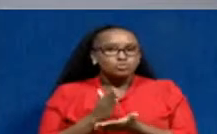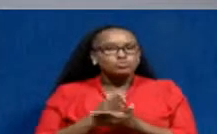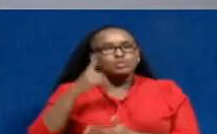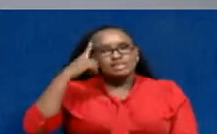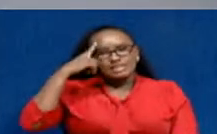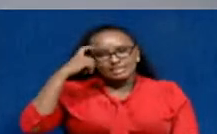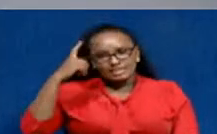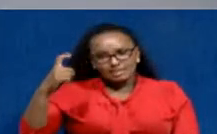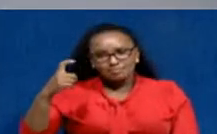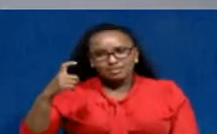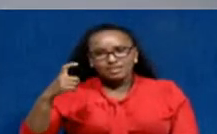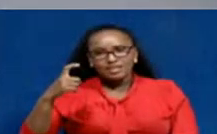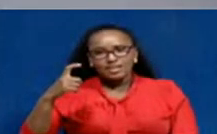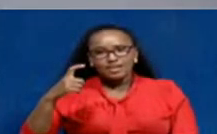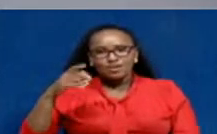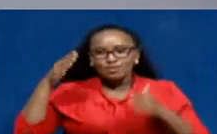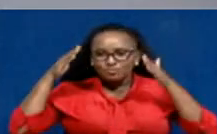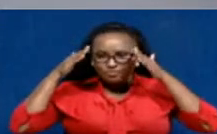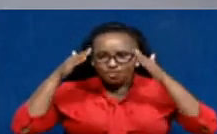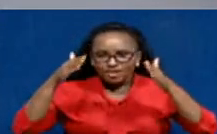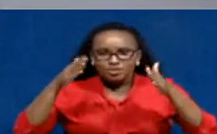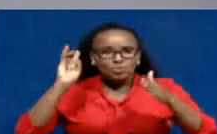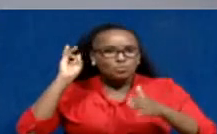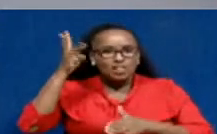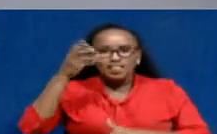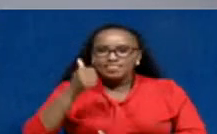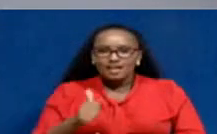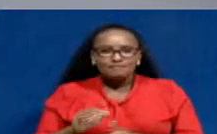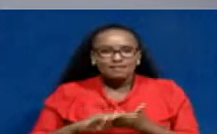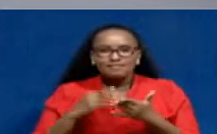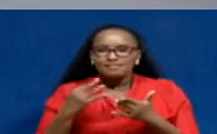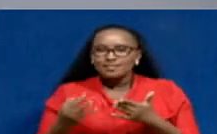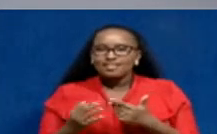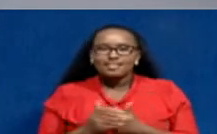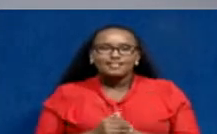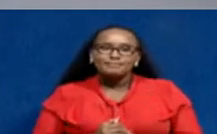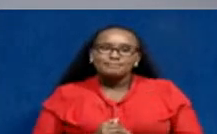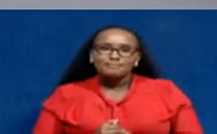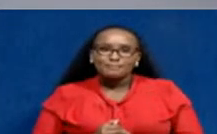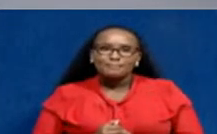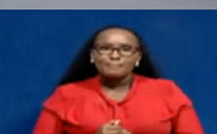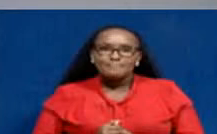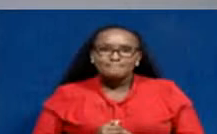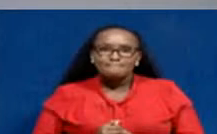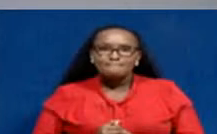deferred can never wilt away.